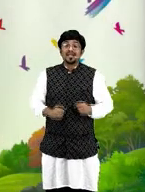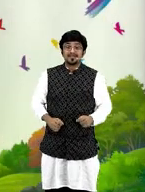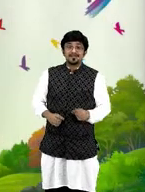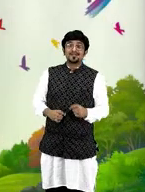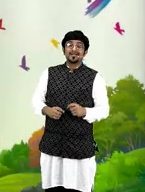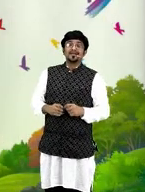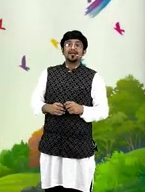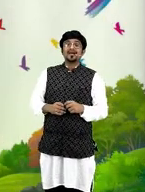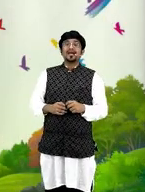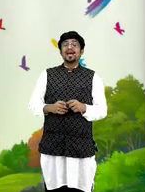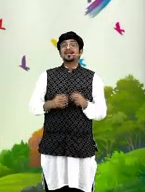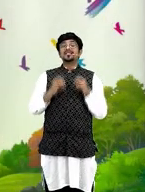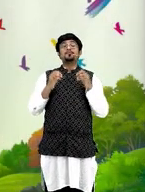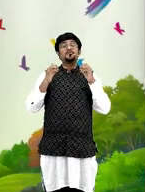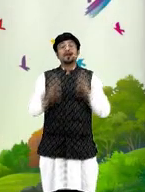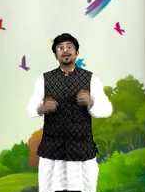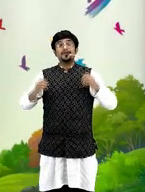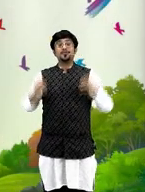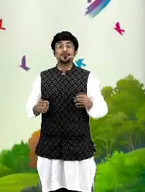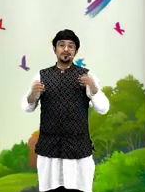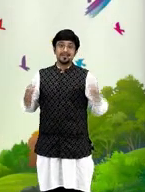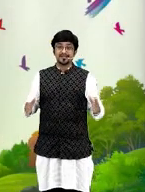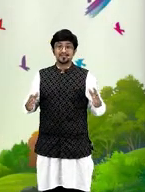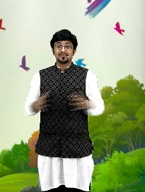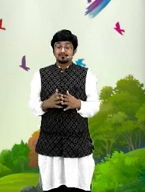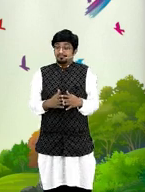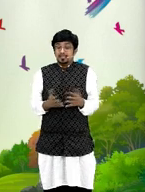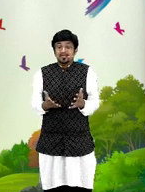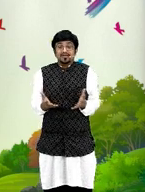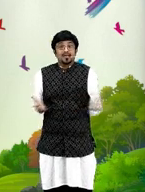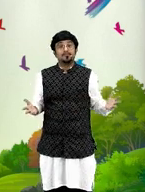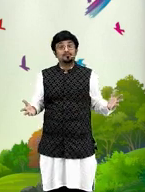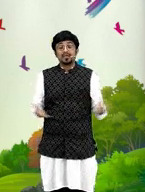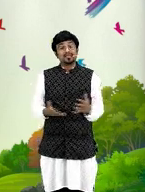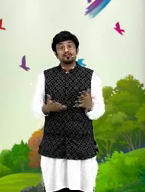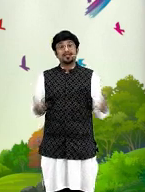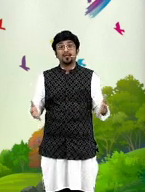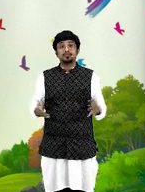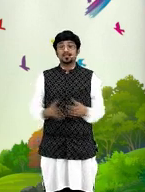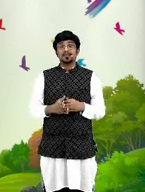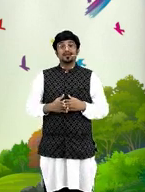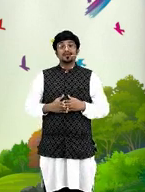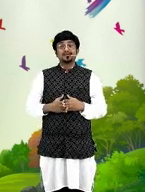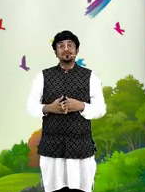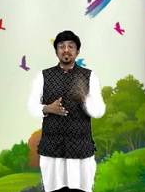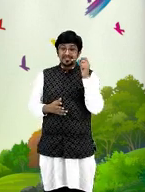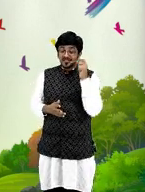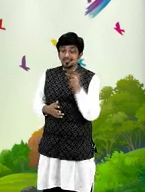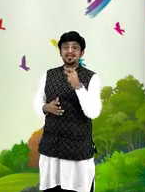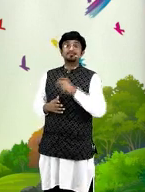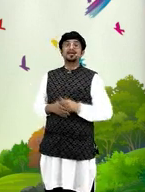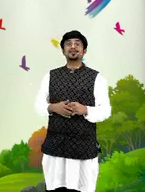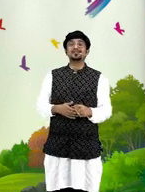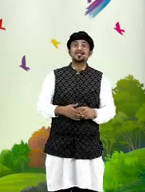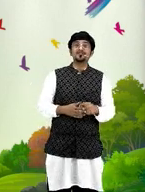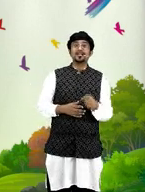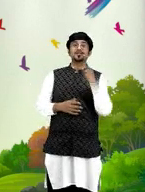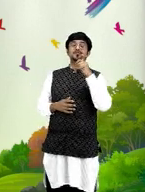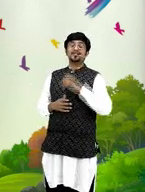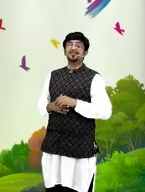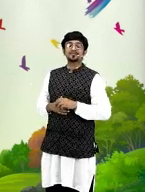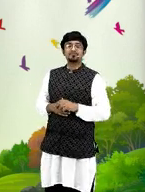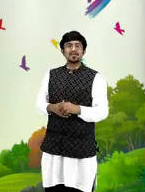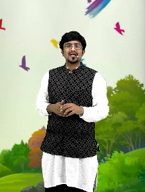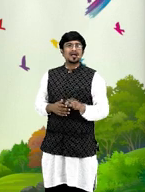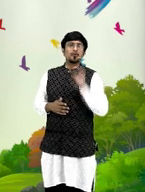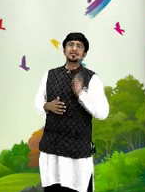Keep practicing and keep trying new things. This time might never come, but we can still keep practicing and trying new